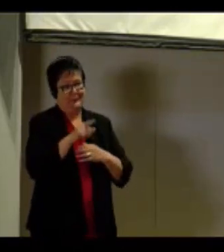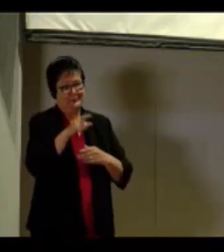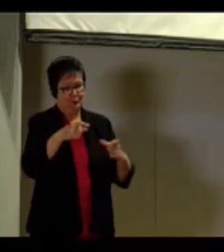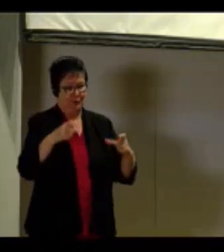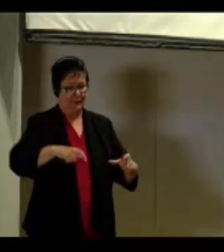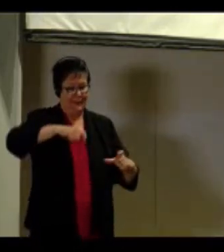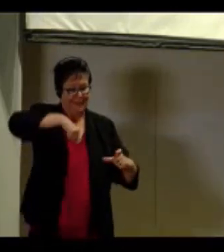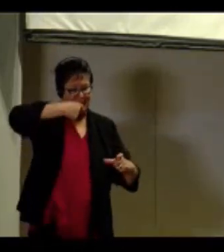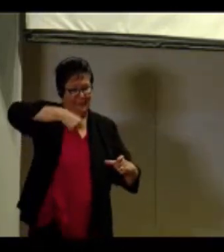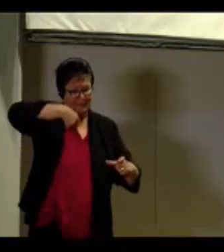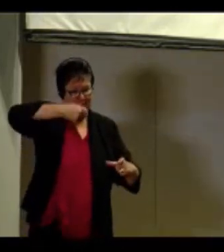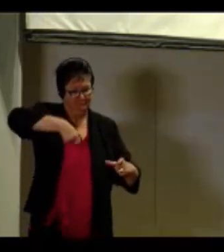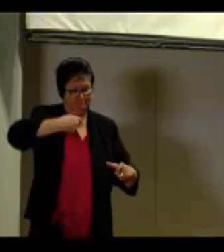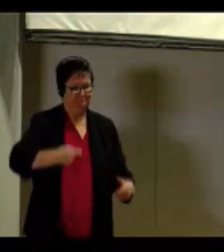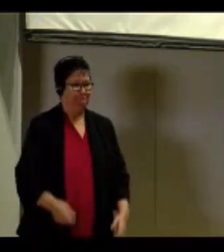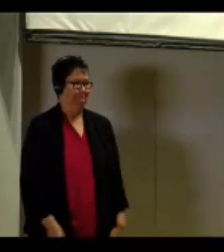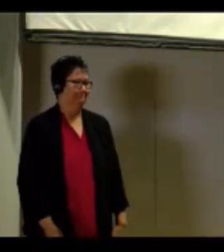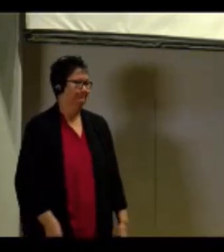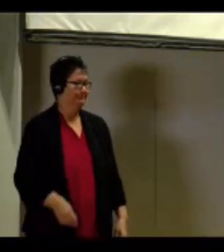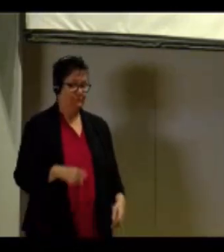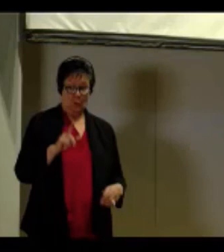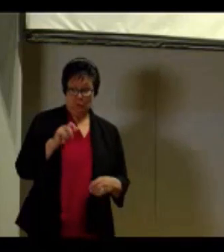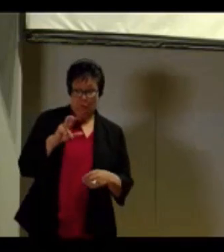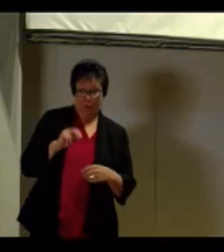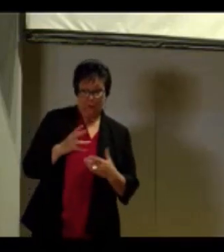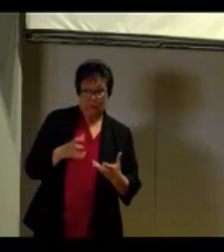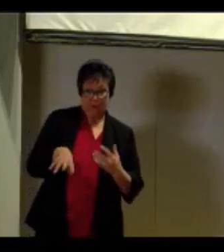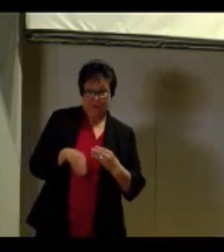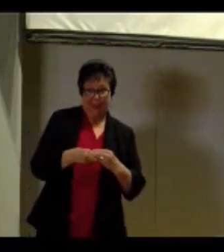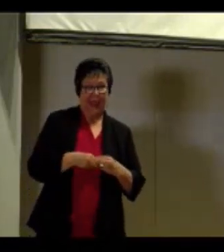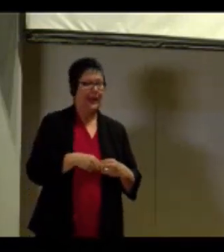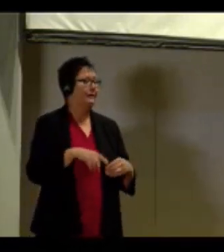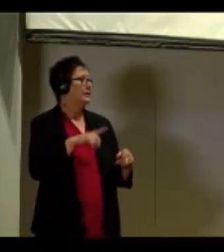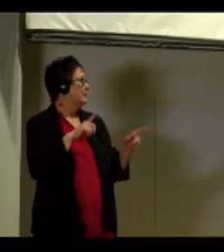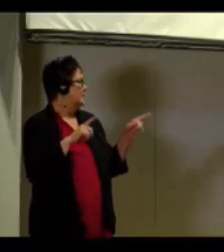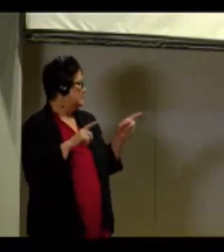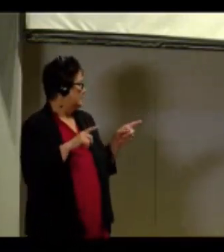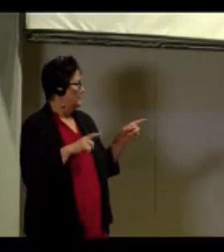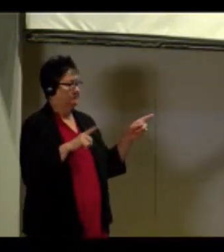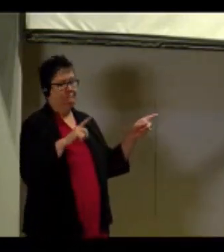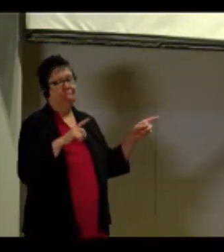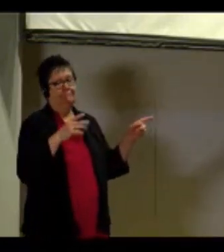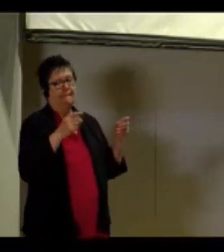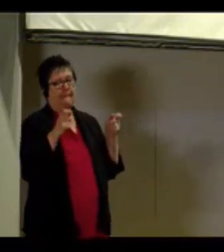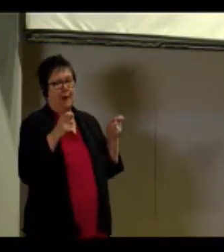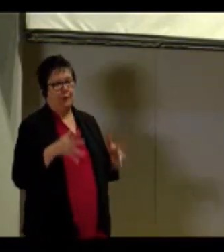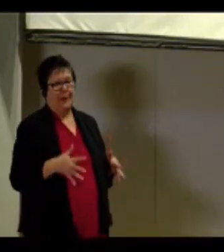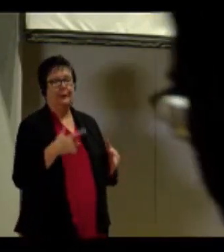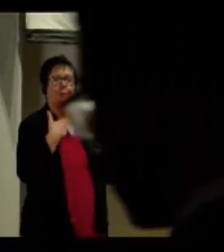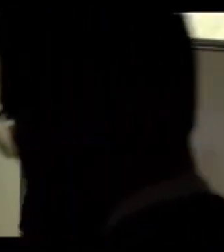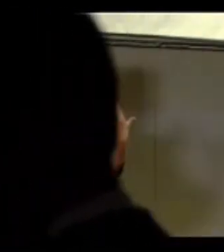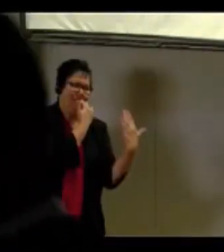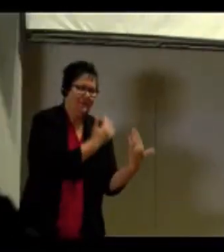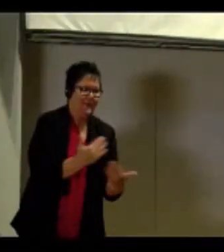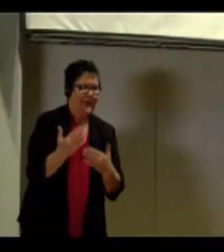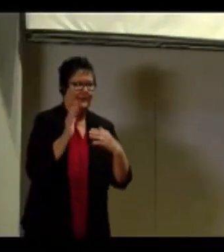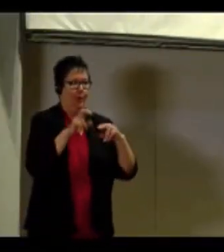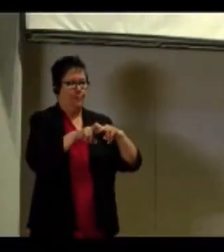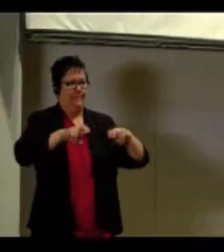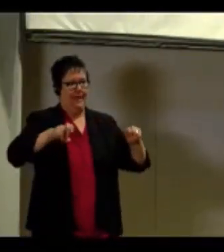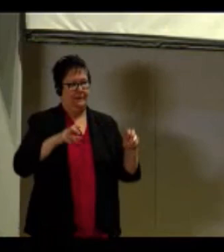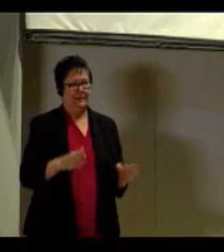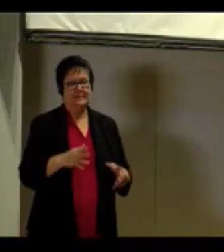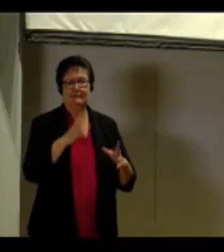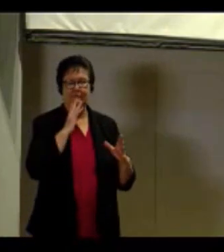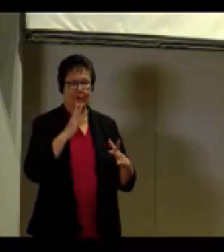Lauryn, do you care to add anything? Well, I want to thank our panelists for a really stimulating and